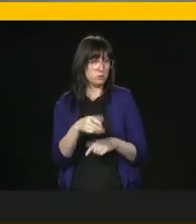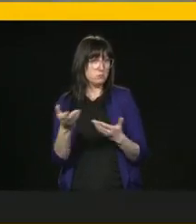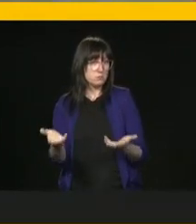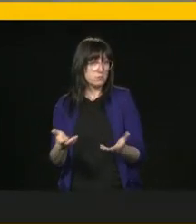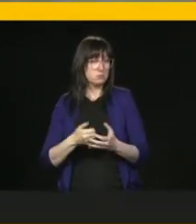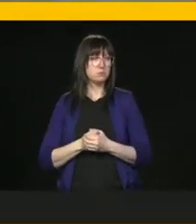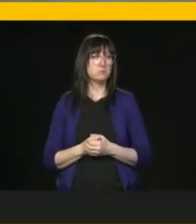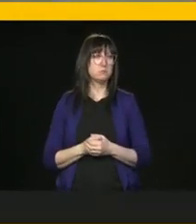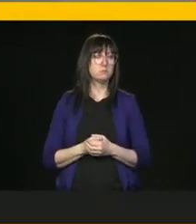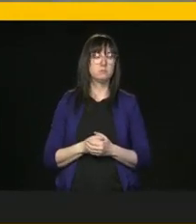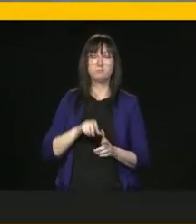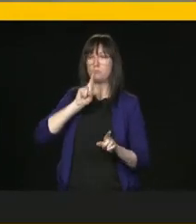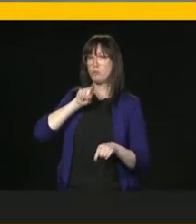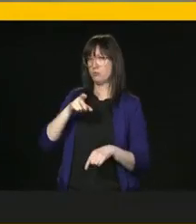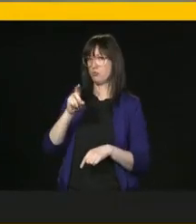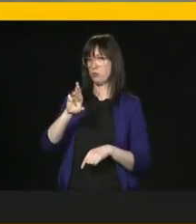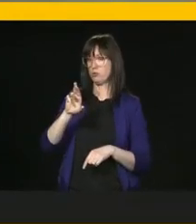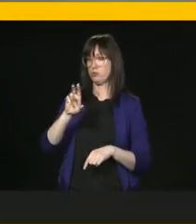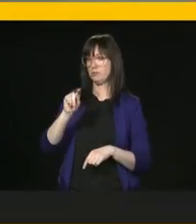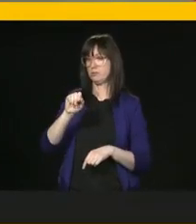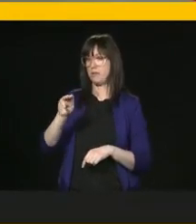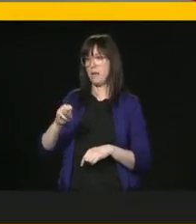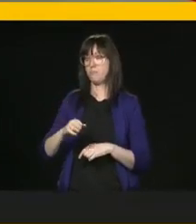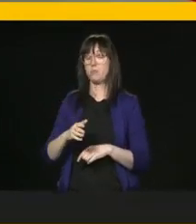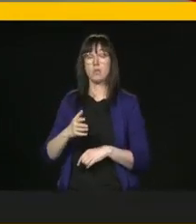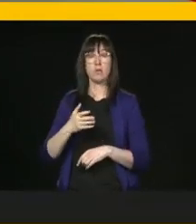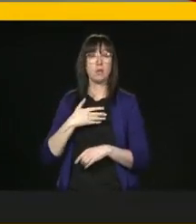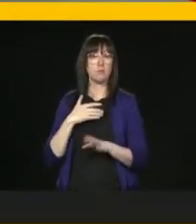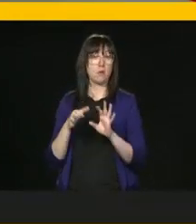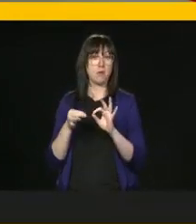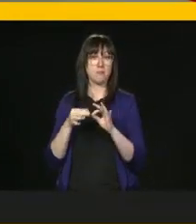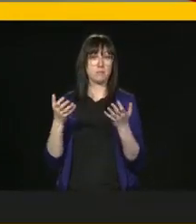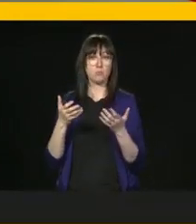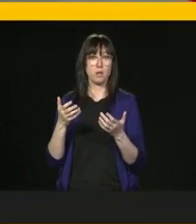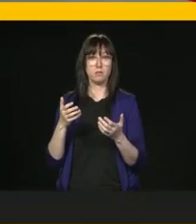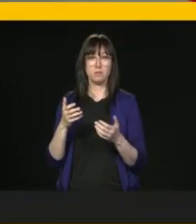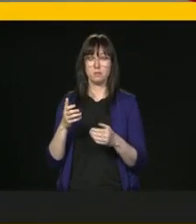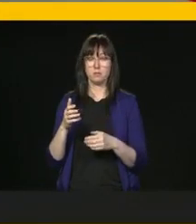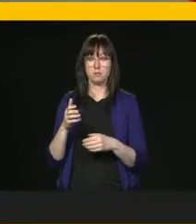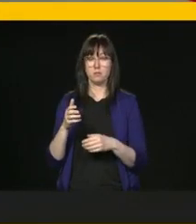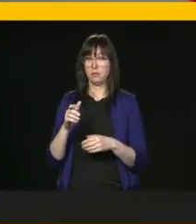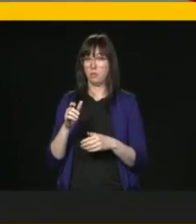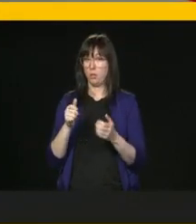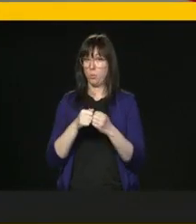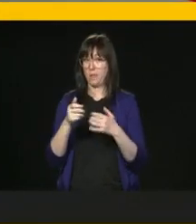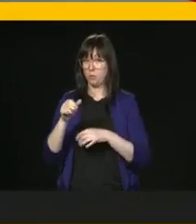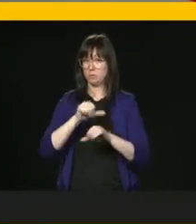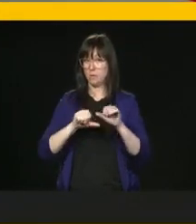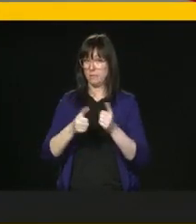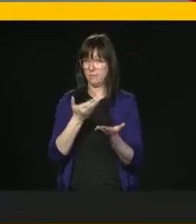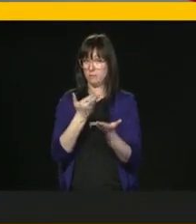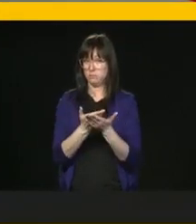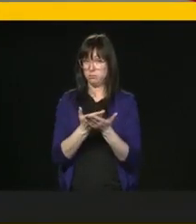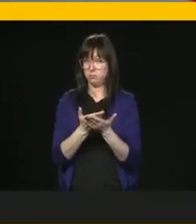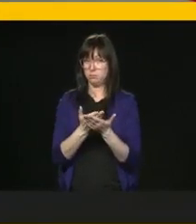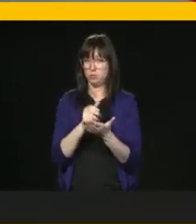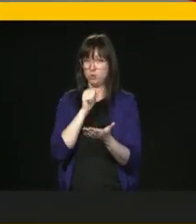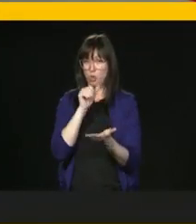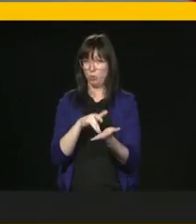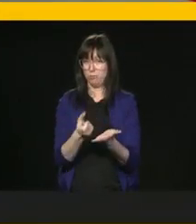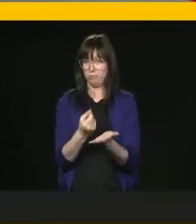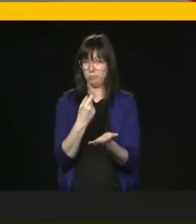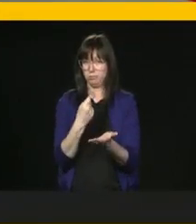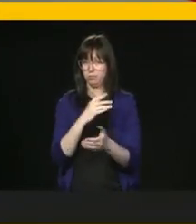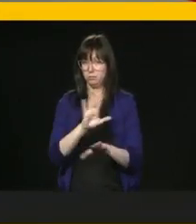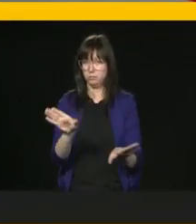My message is that you should not take medication without the scientific evidence. It can be quite dangerous. These drugs are not without side